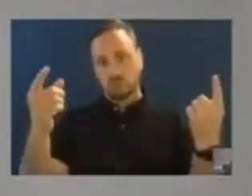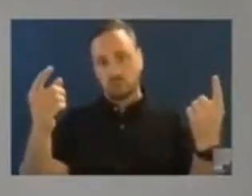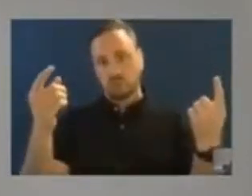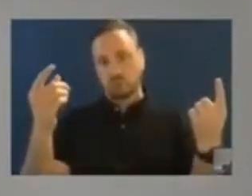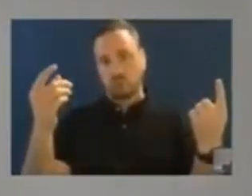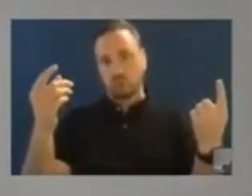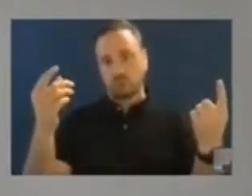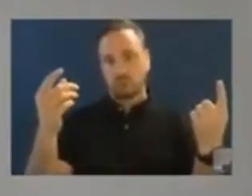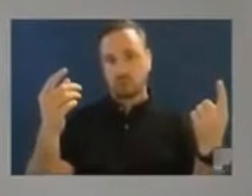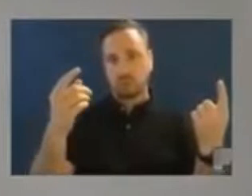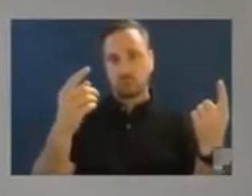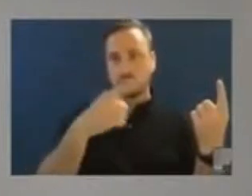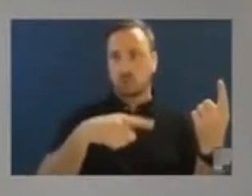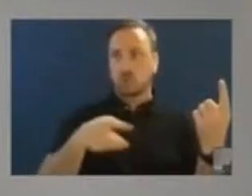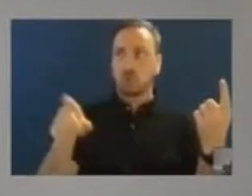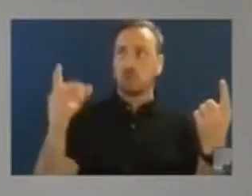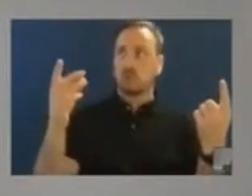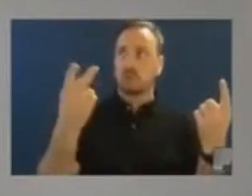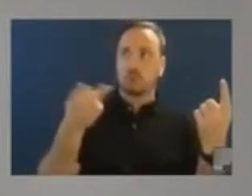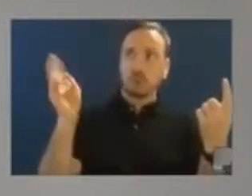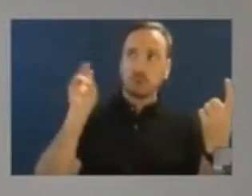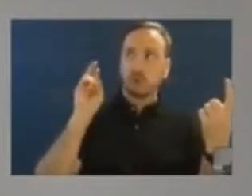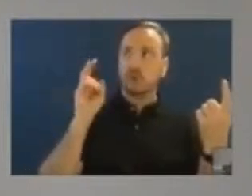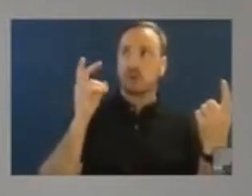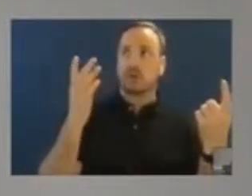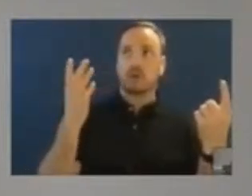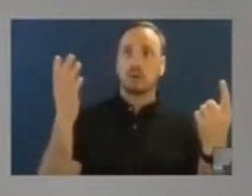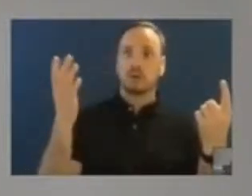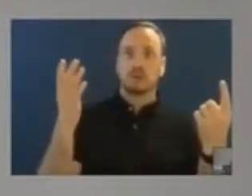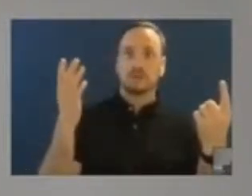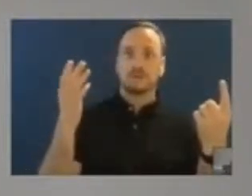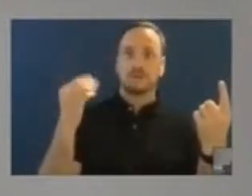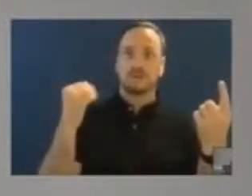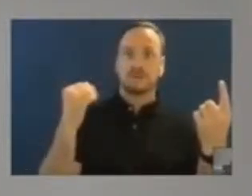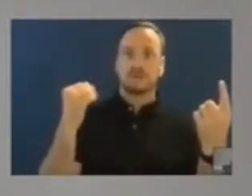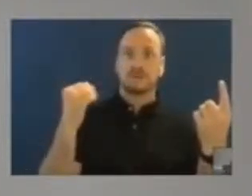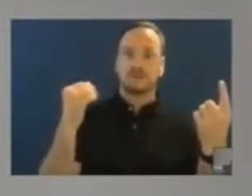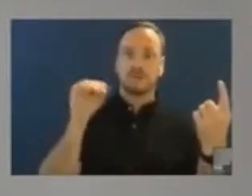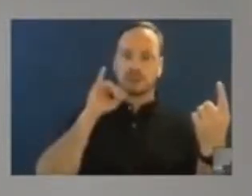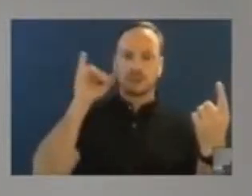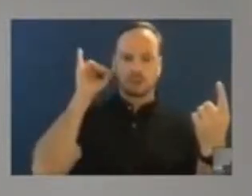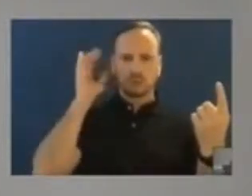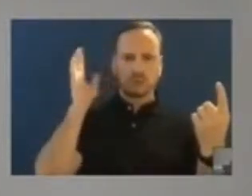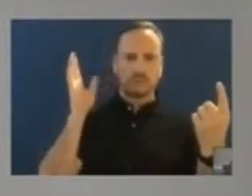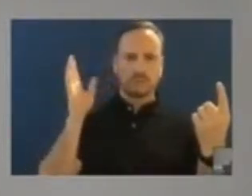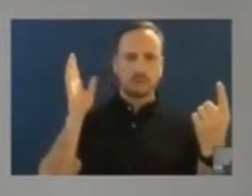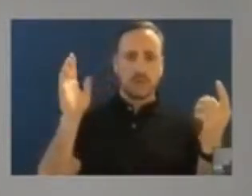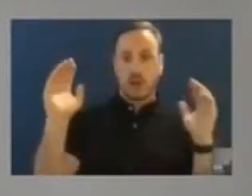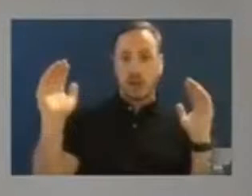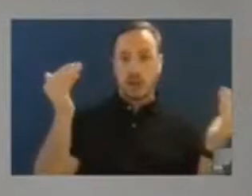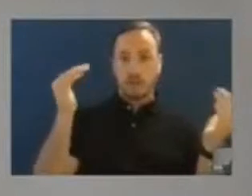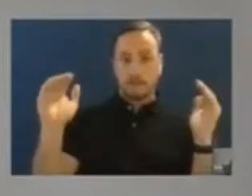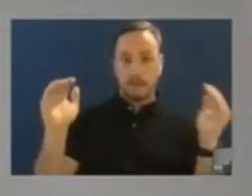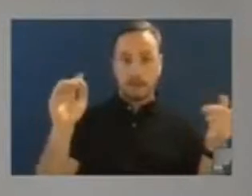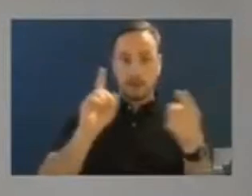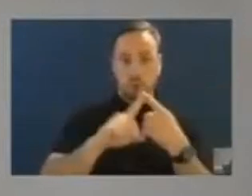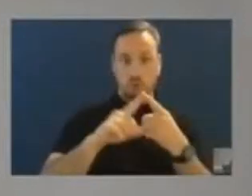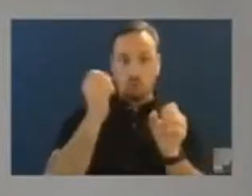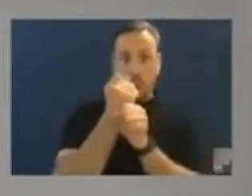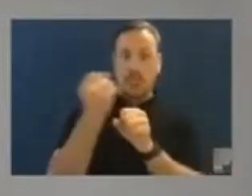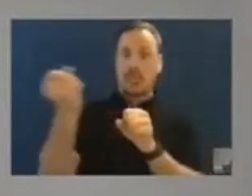whether we studied it 2 weeks ago, and actually I have the figures just as of yesterday. And we compared those to last year's work